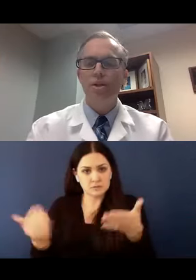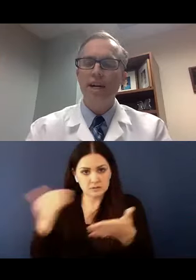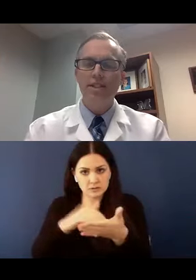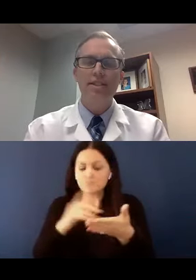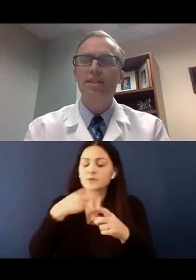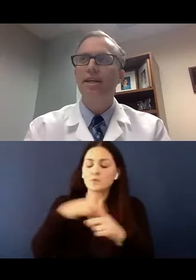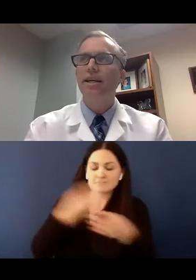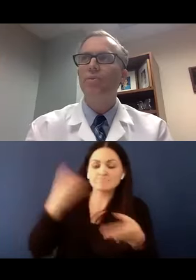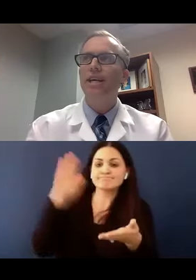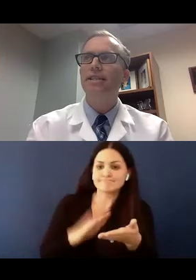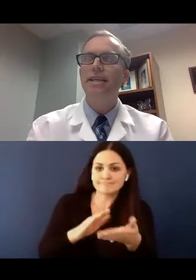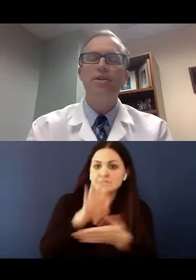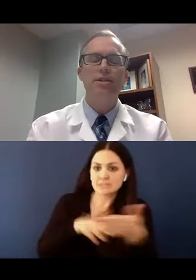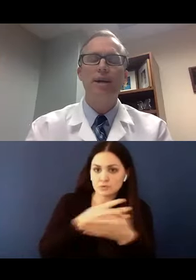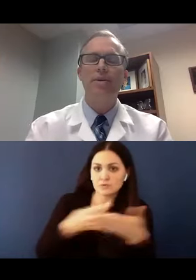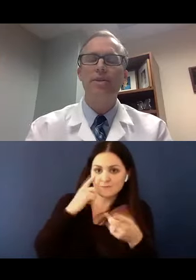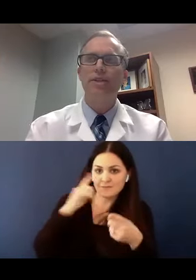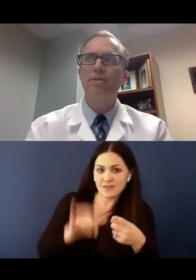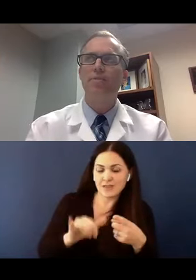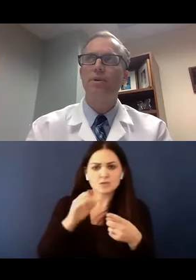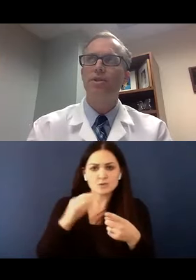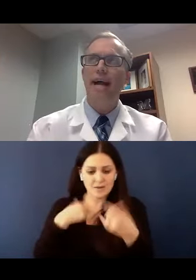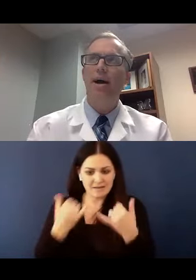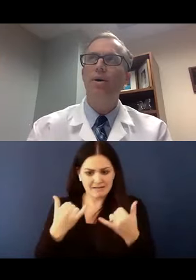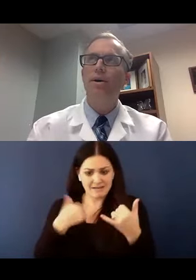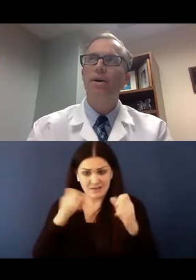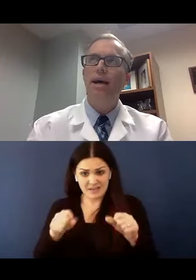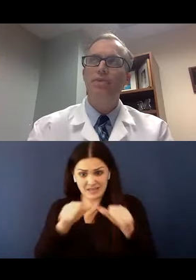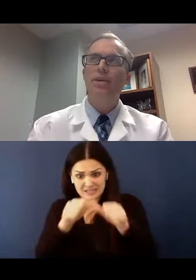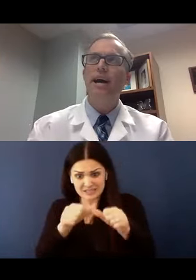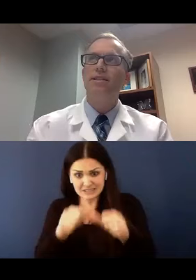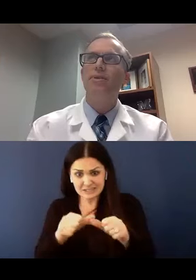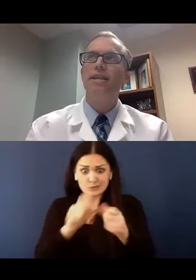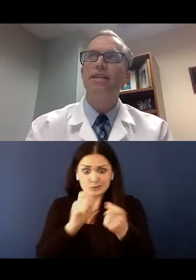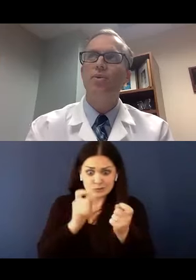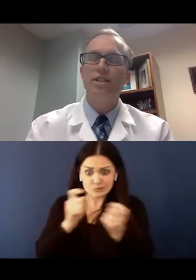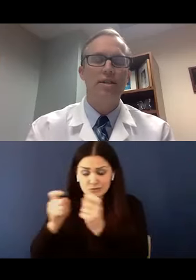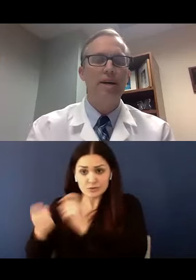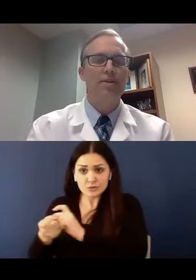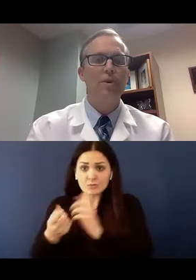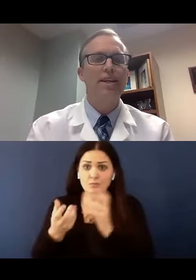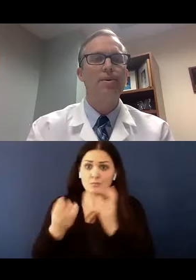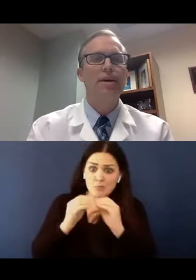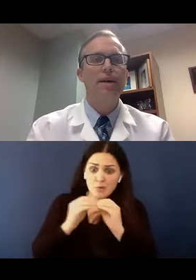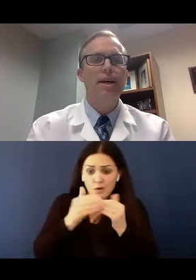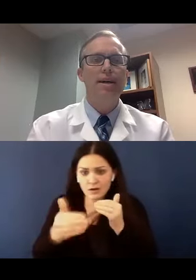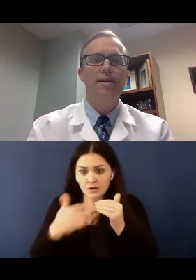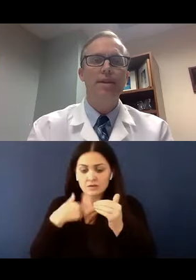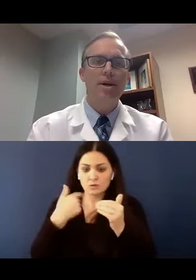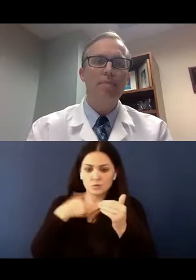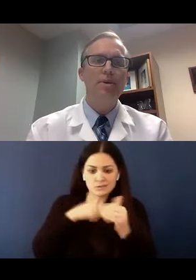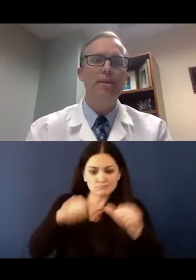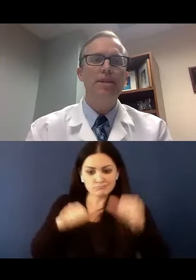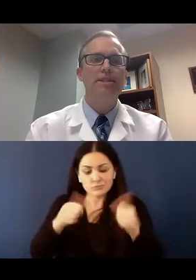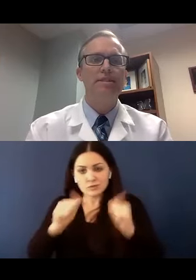So the question is, can we continue this micro adjustment approach now as we contemplate the question about the RICU? And there